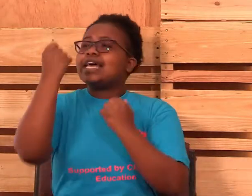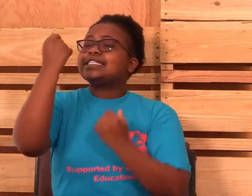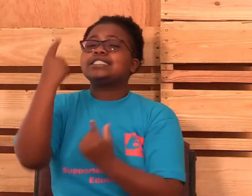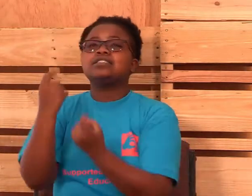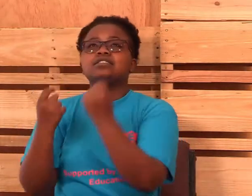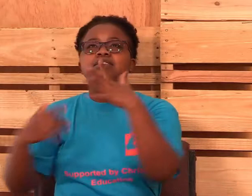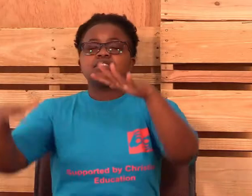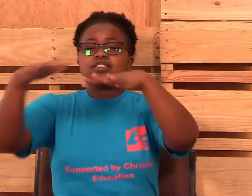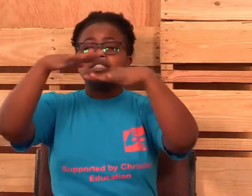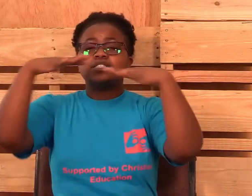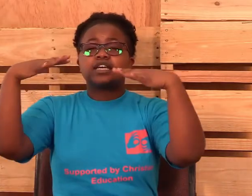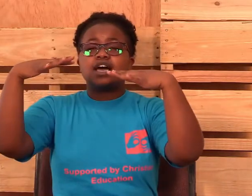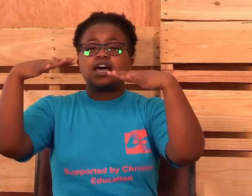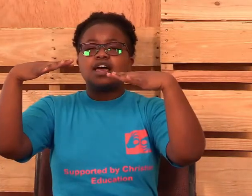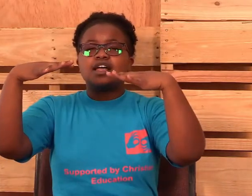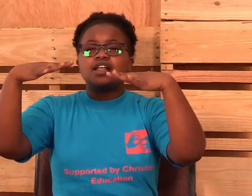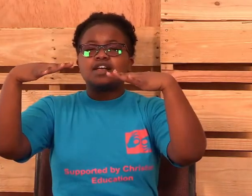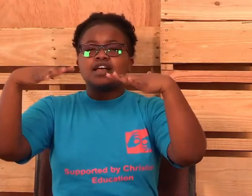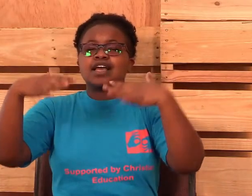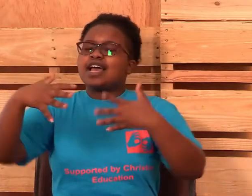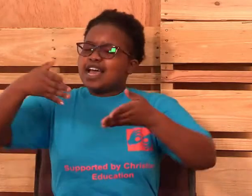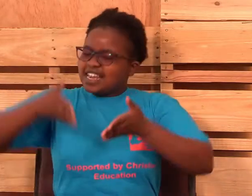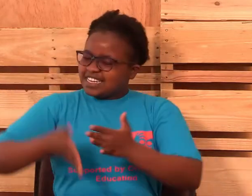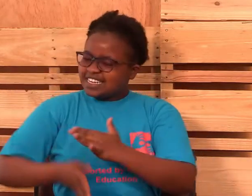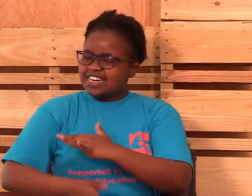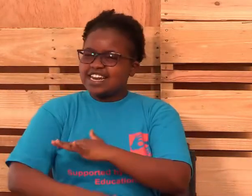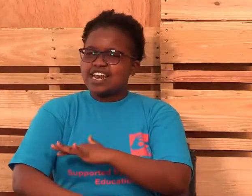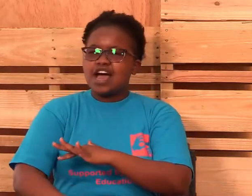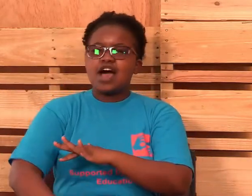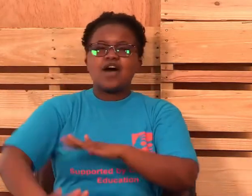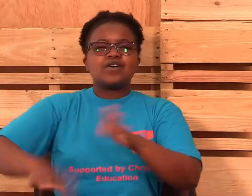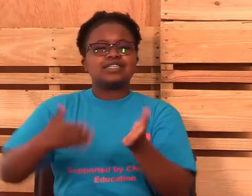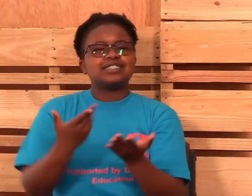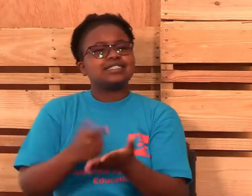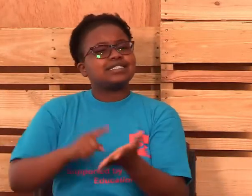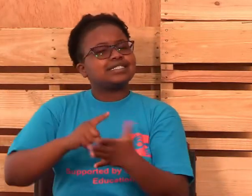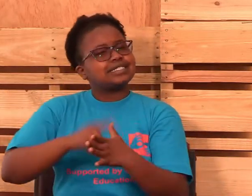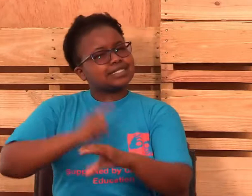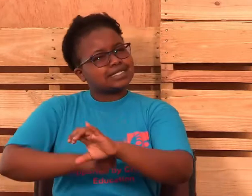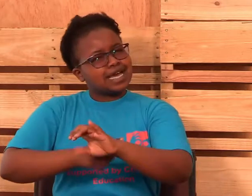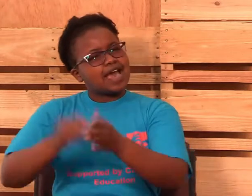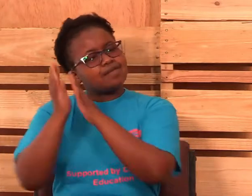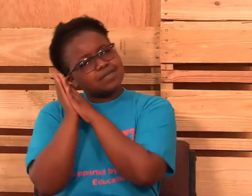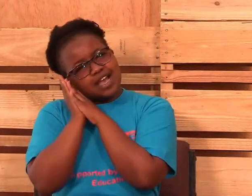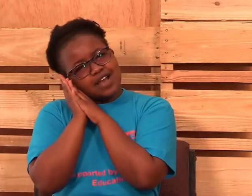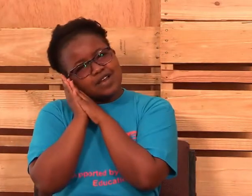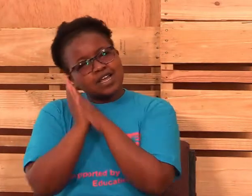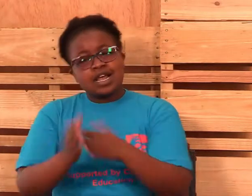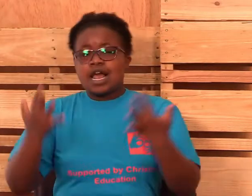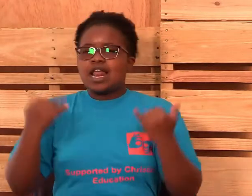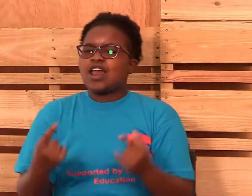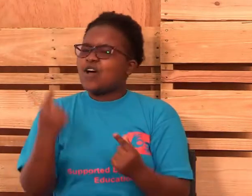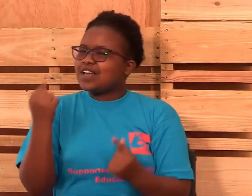in the sky look down where he lay. The